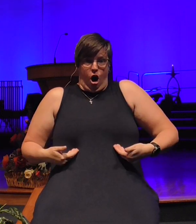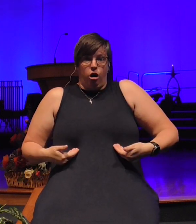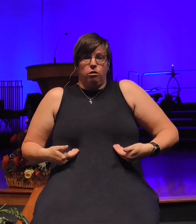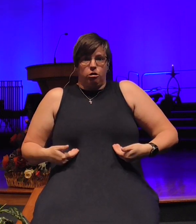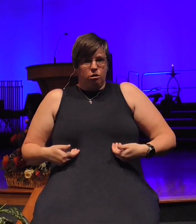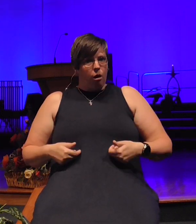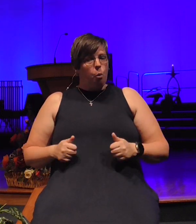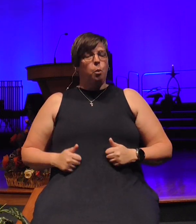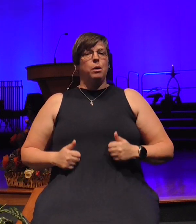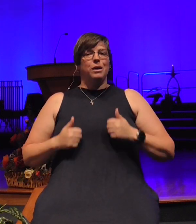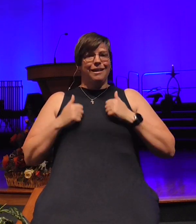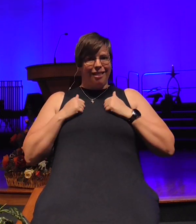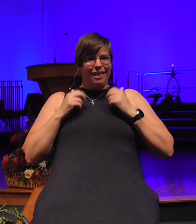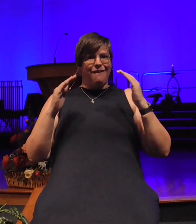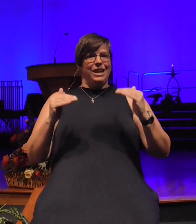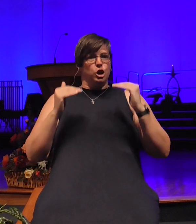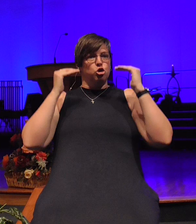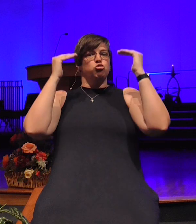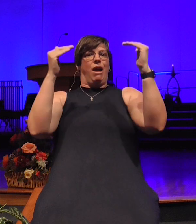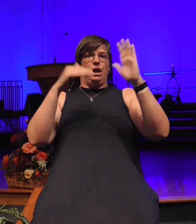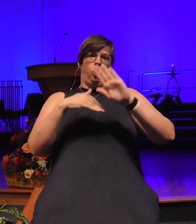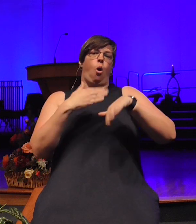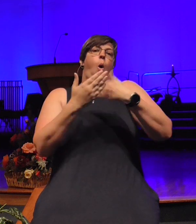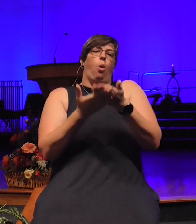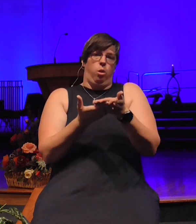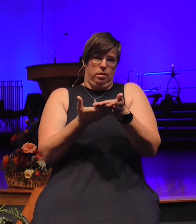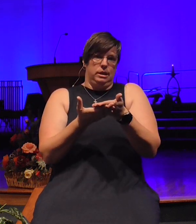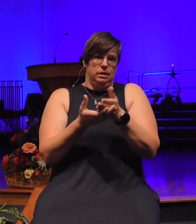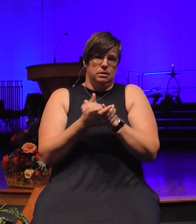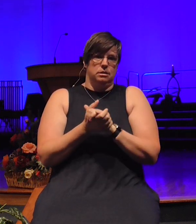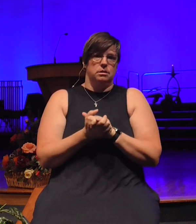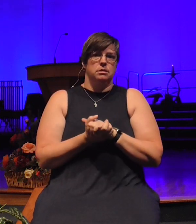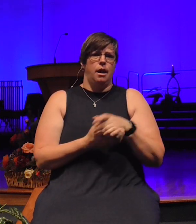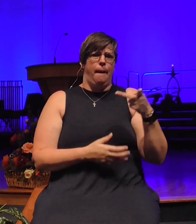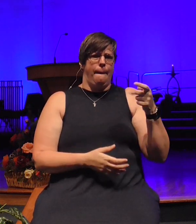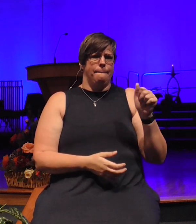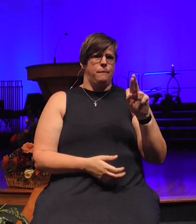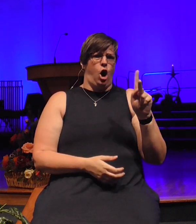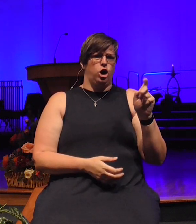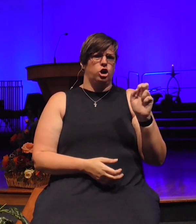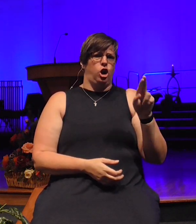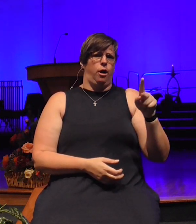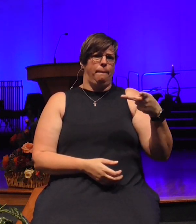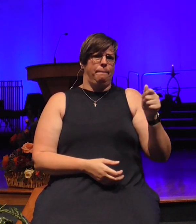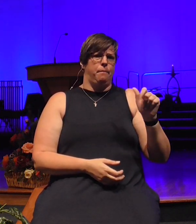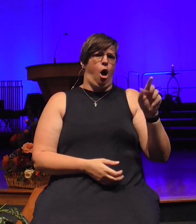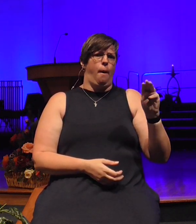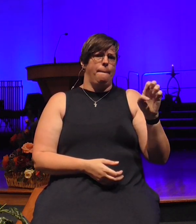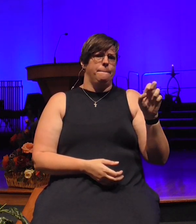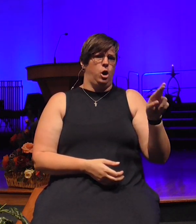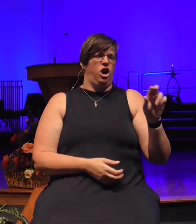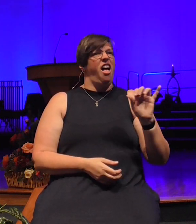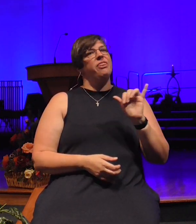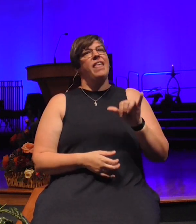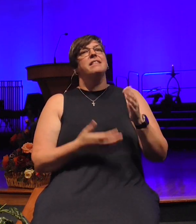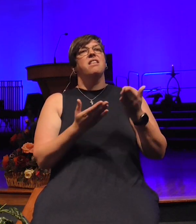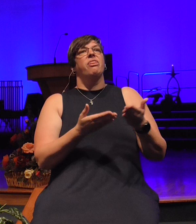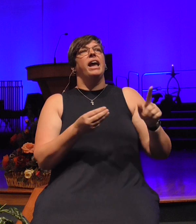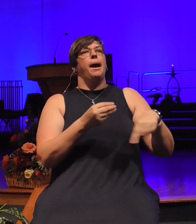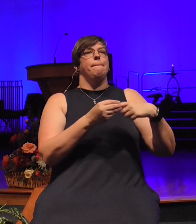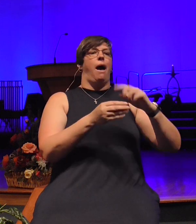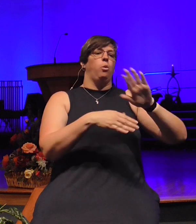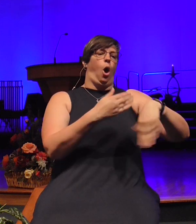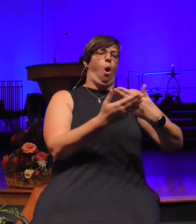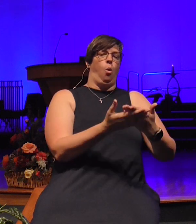are, we could live in greater wholeness. What did Parker Palmer said? That's the thing about wholeness.